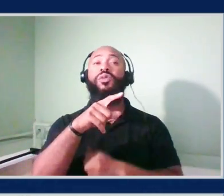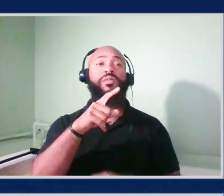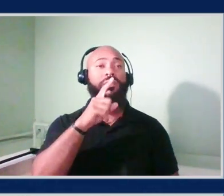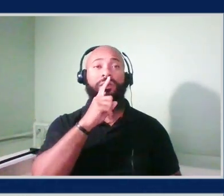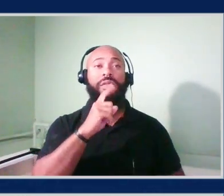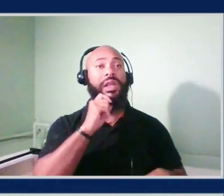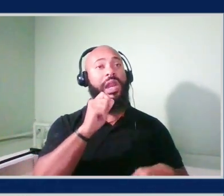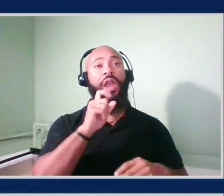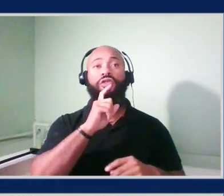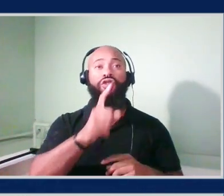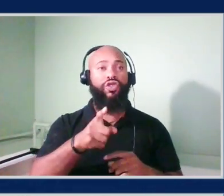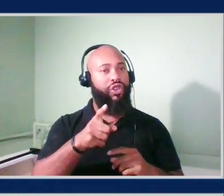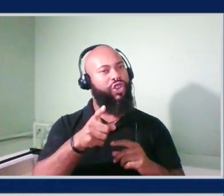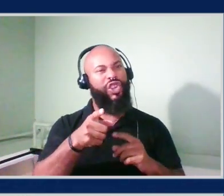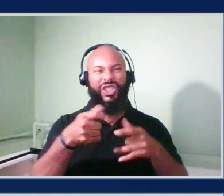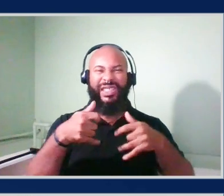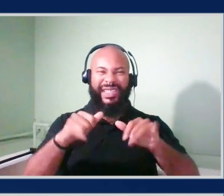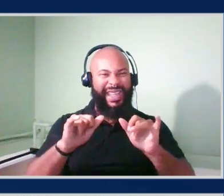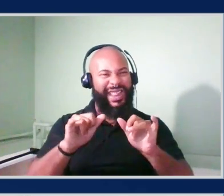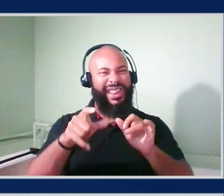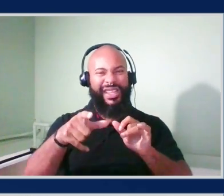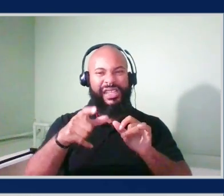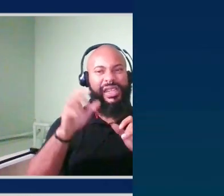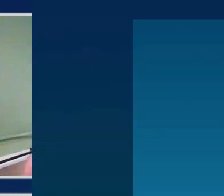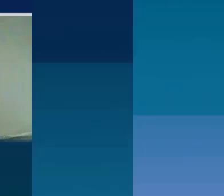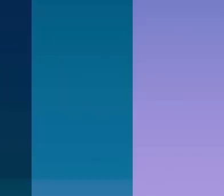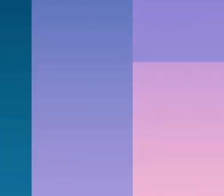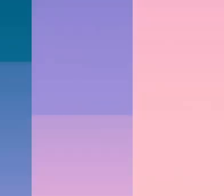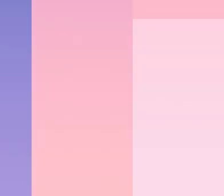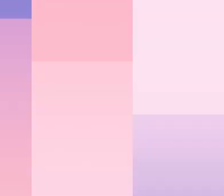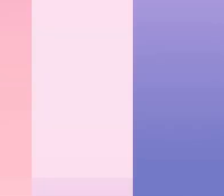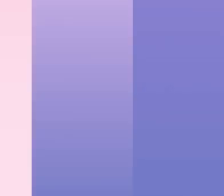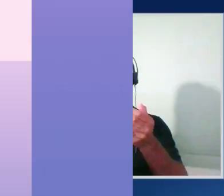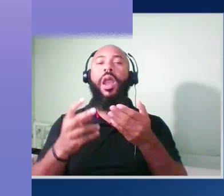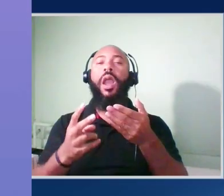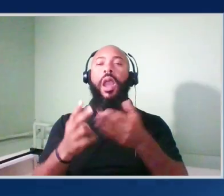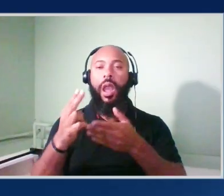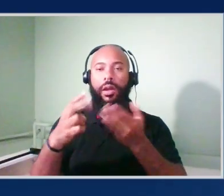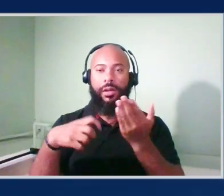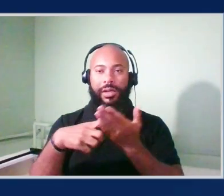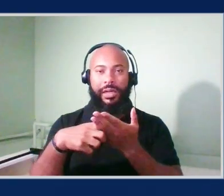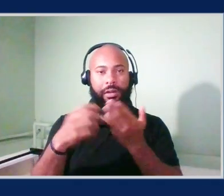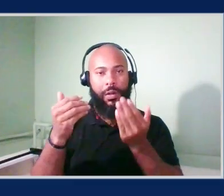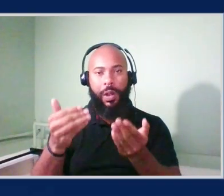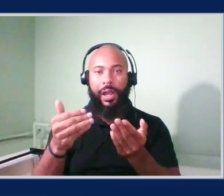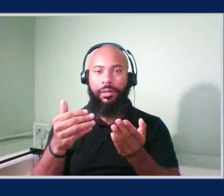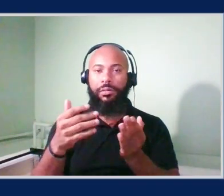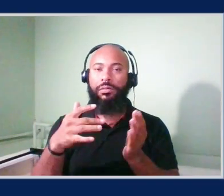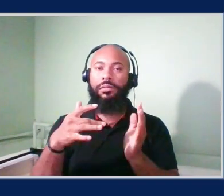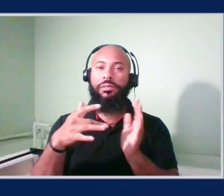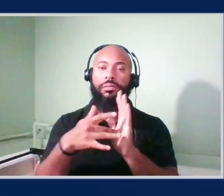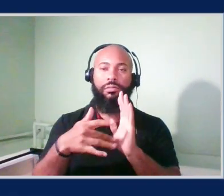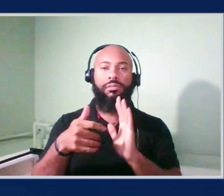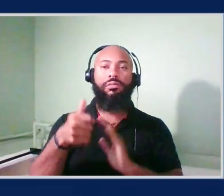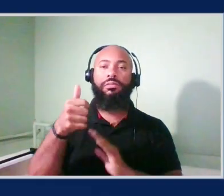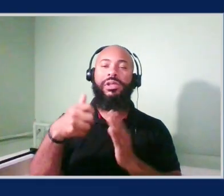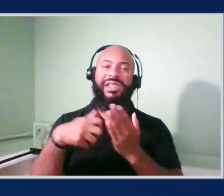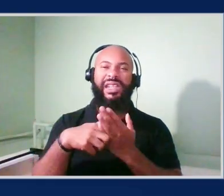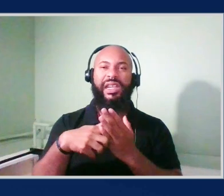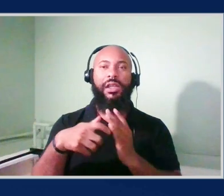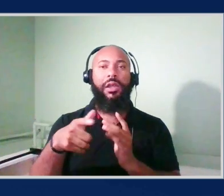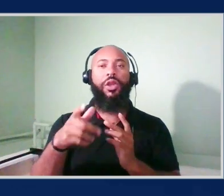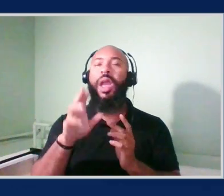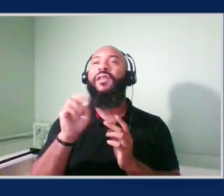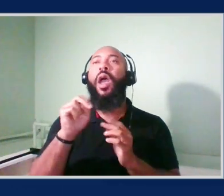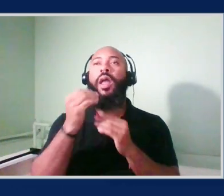just still guessing at it, cut a ticket. Honestly, you have unlimited tickets that you